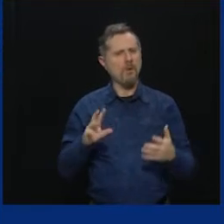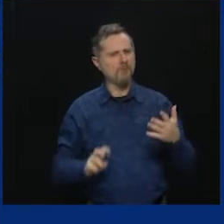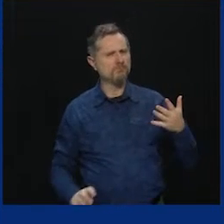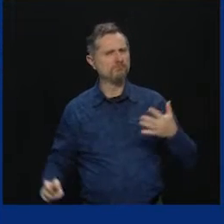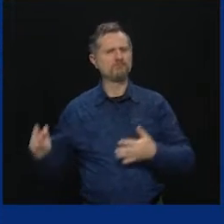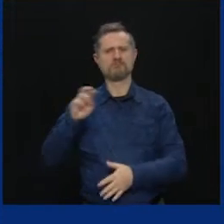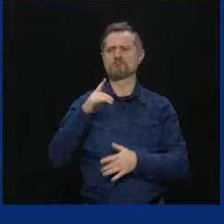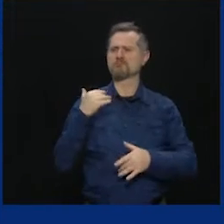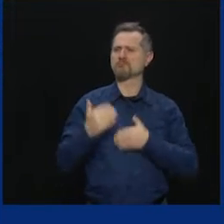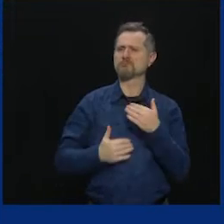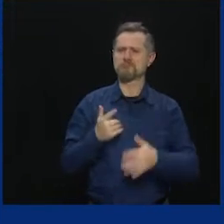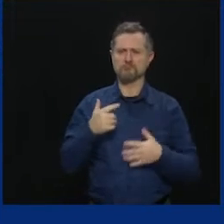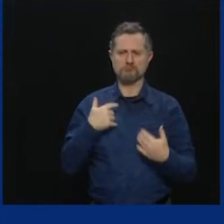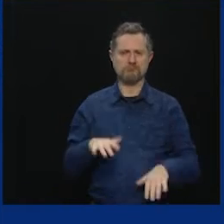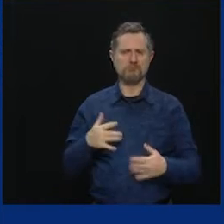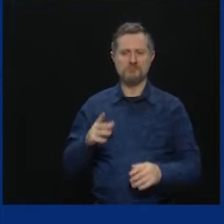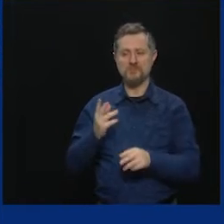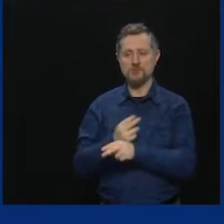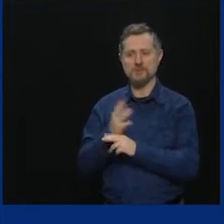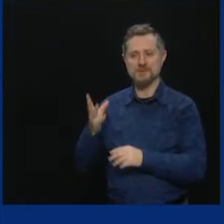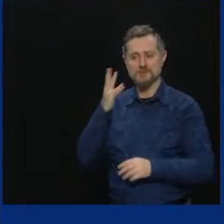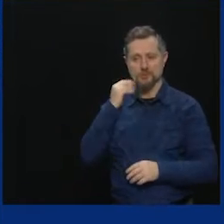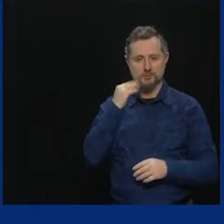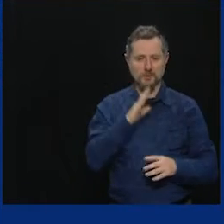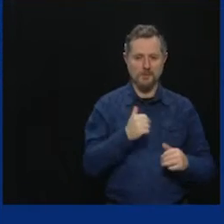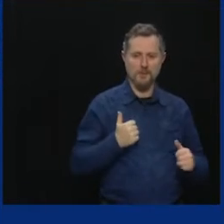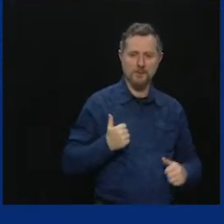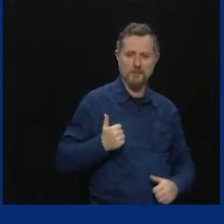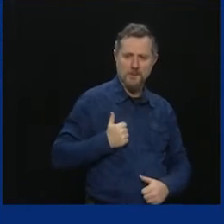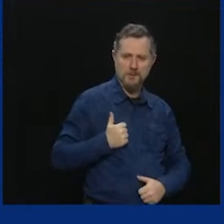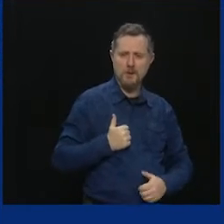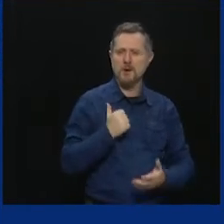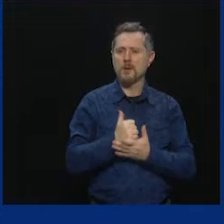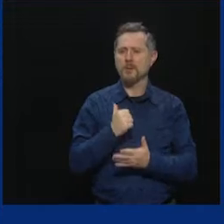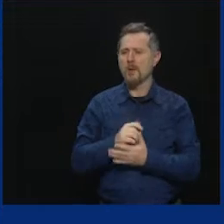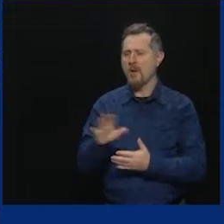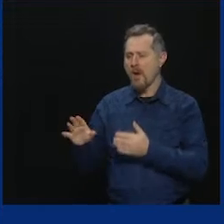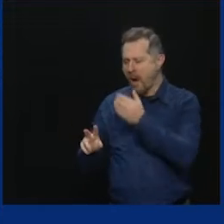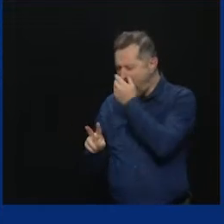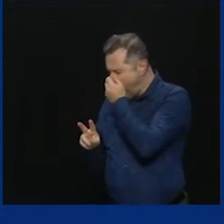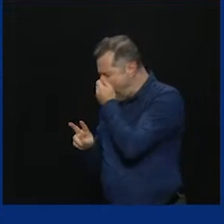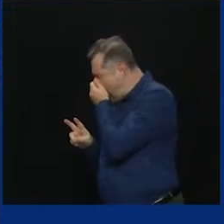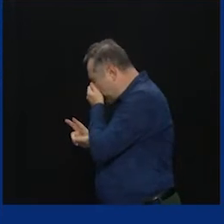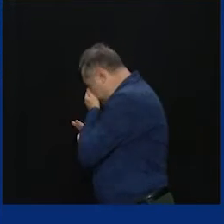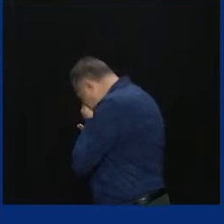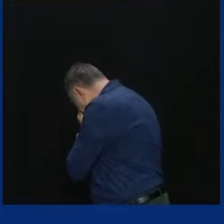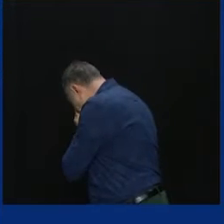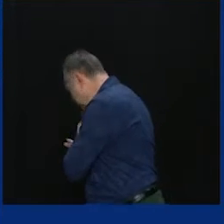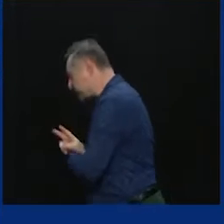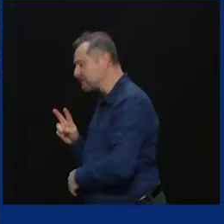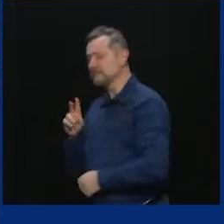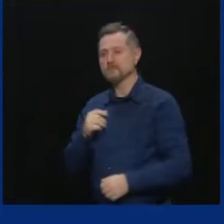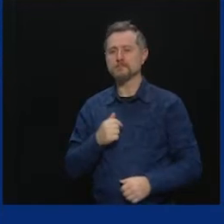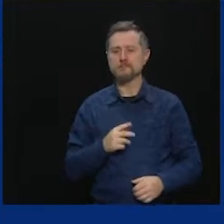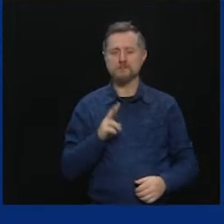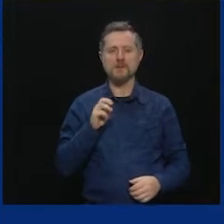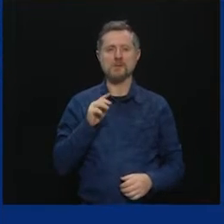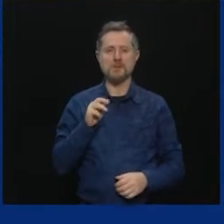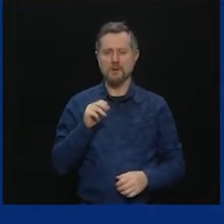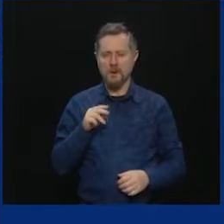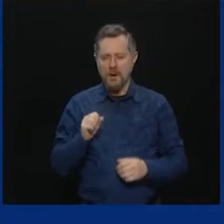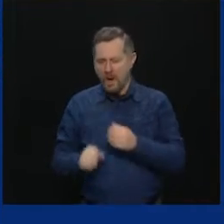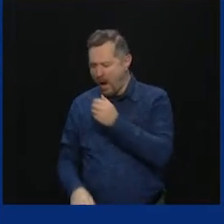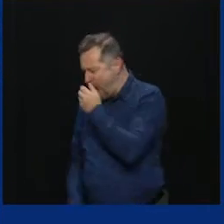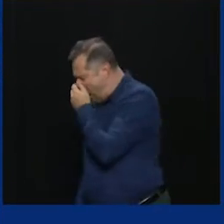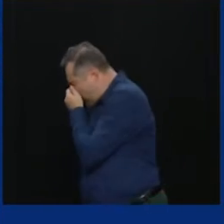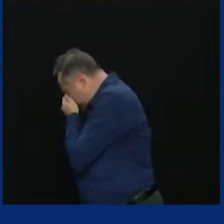to use her experience in the military and helping veterans to help lift lives all over the state of New York. So why are we here? We're here because